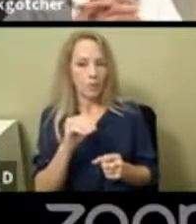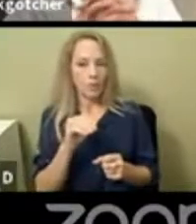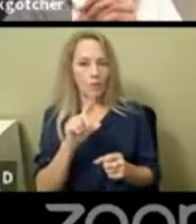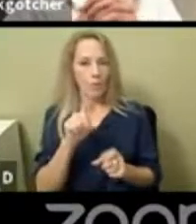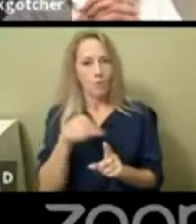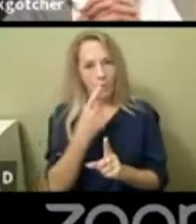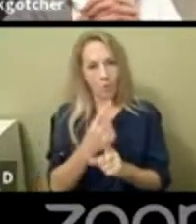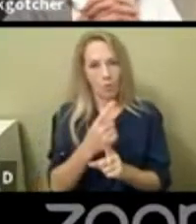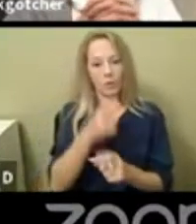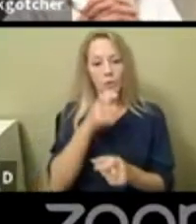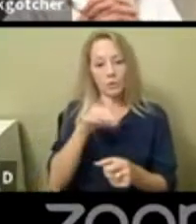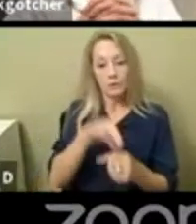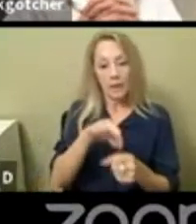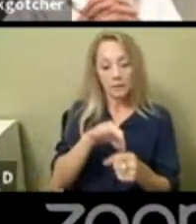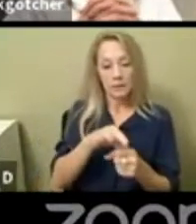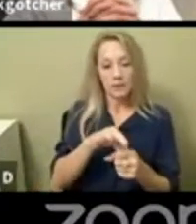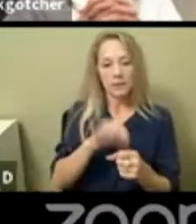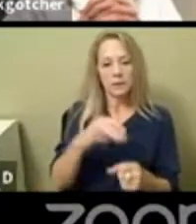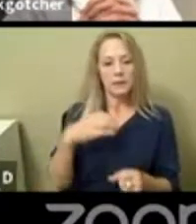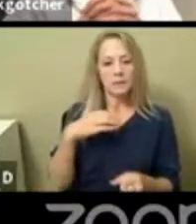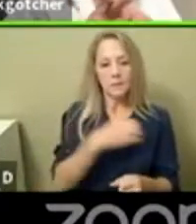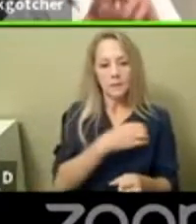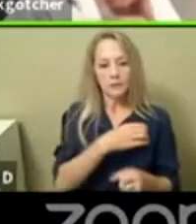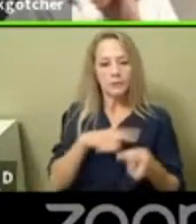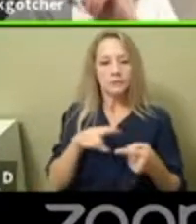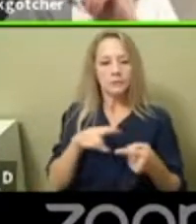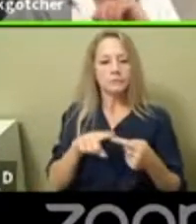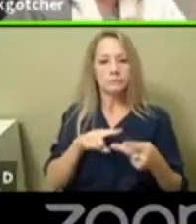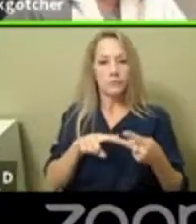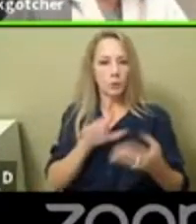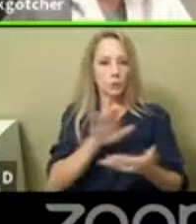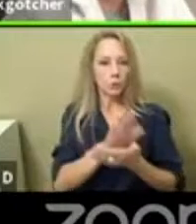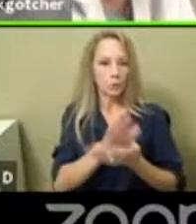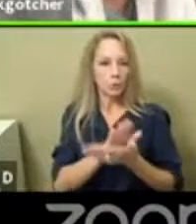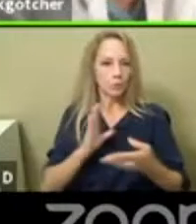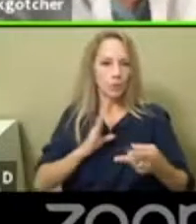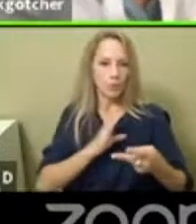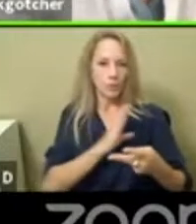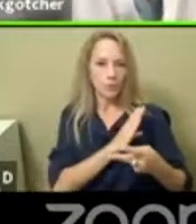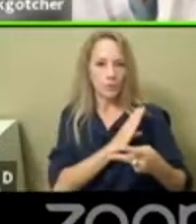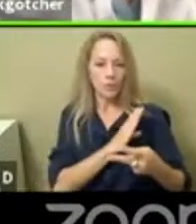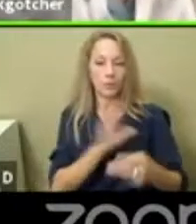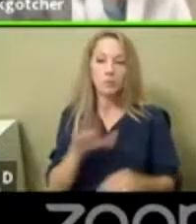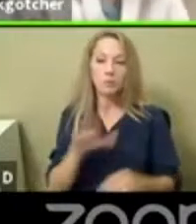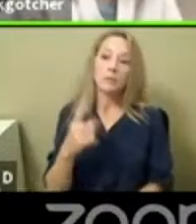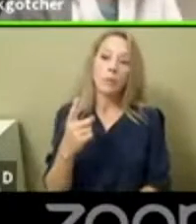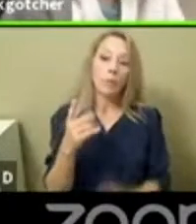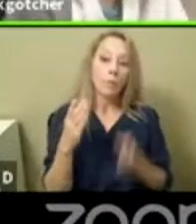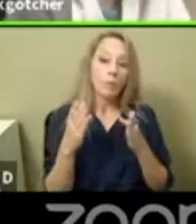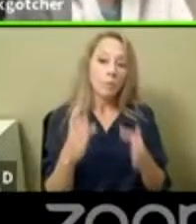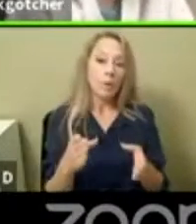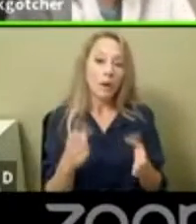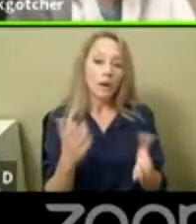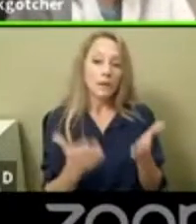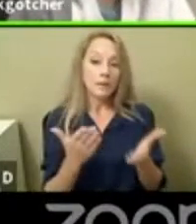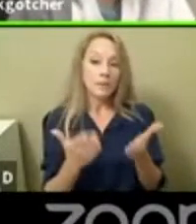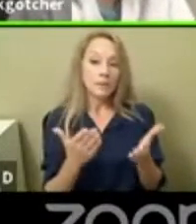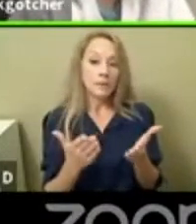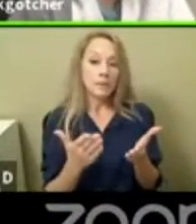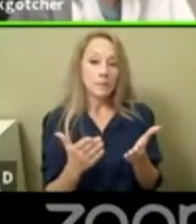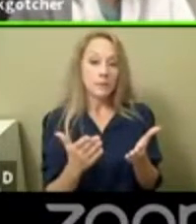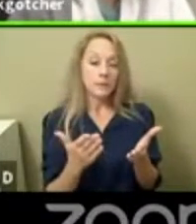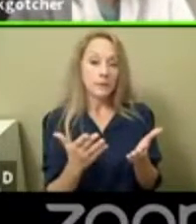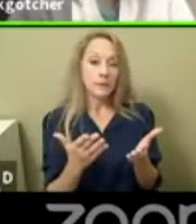Knox County are the commission and the school board. Now, one way that we could indirectly discuss things, I think, which would be